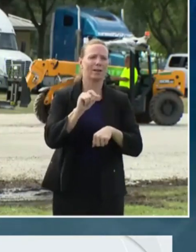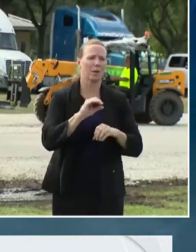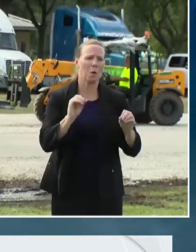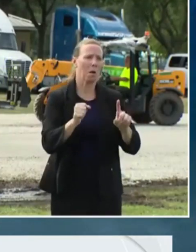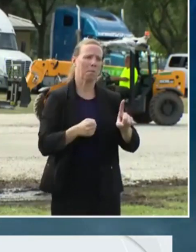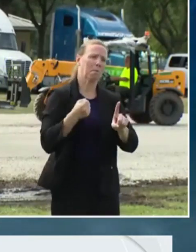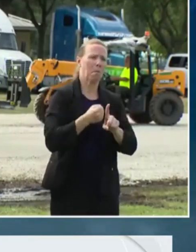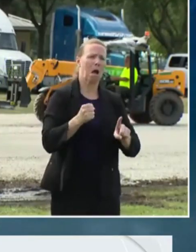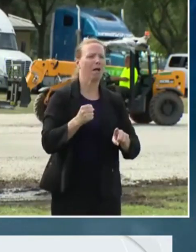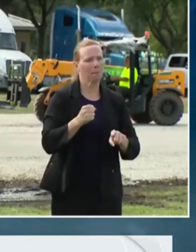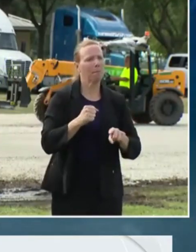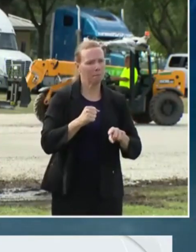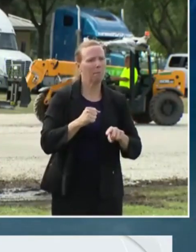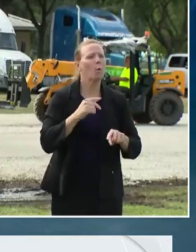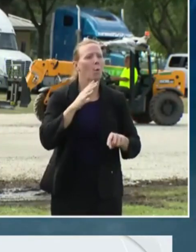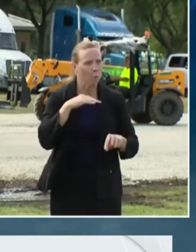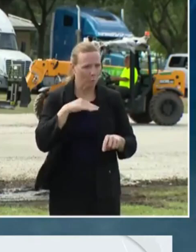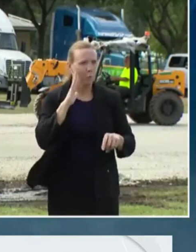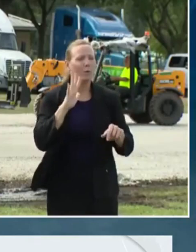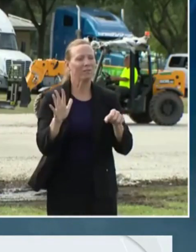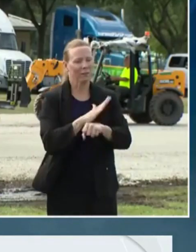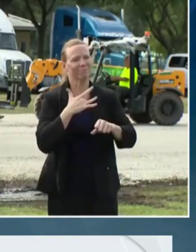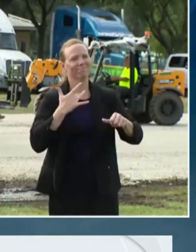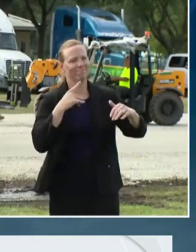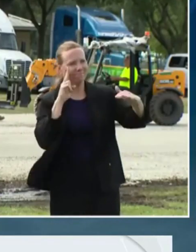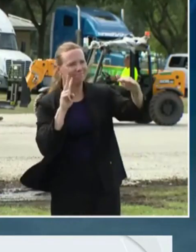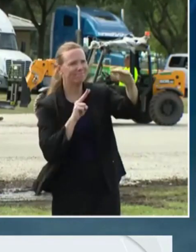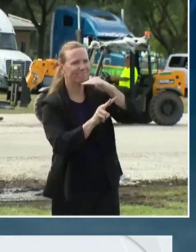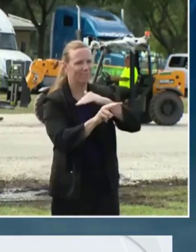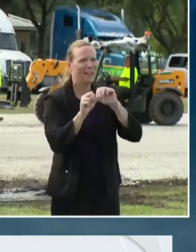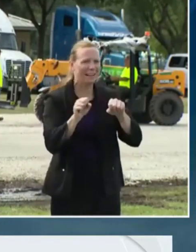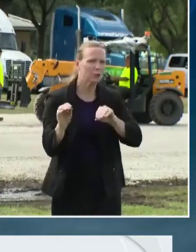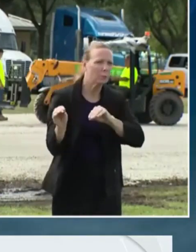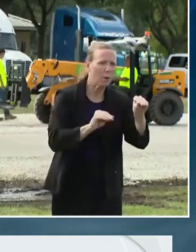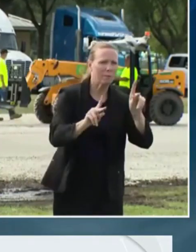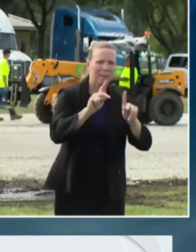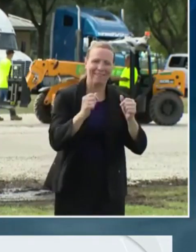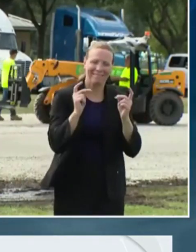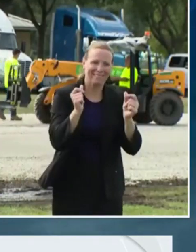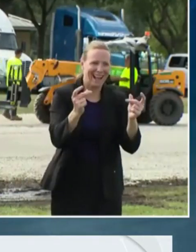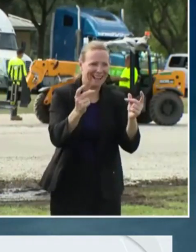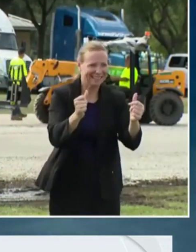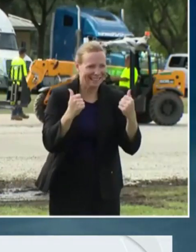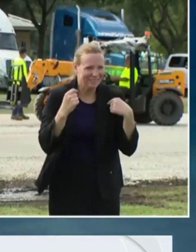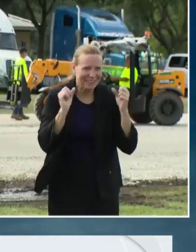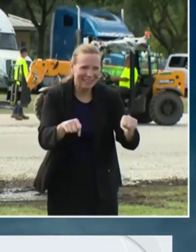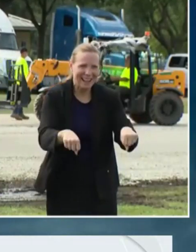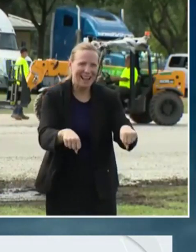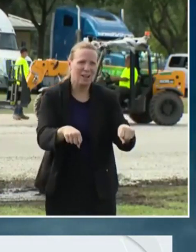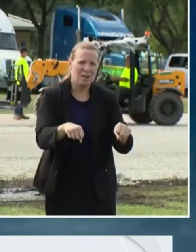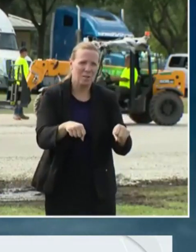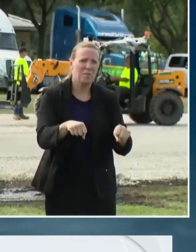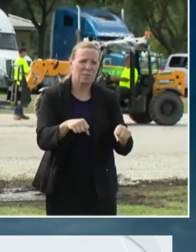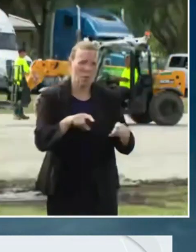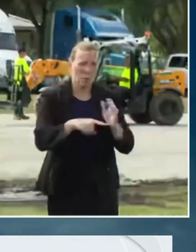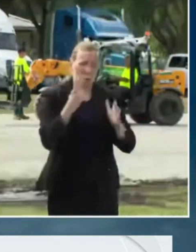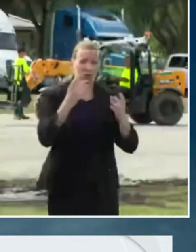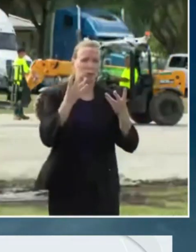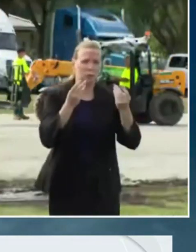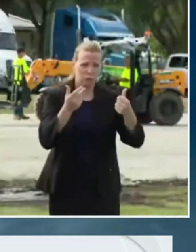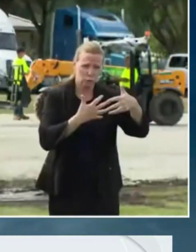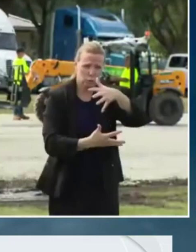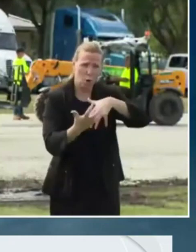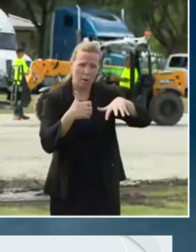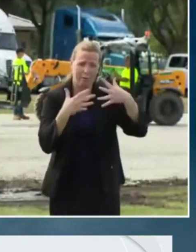we fully anticipate be able to move people where they need to go very quickly once the storm passes. And we